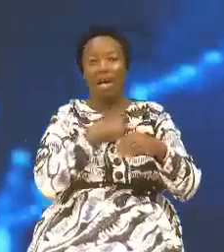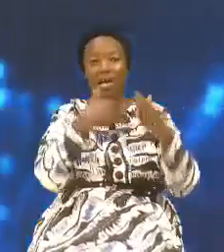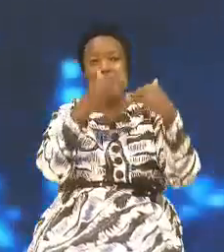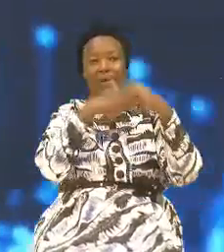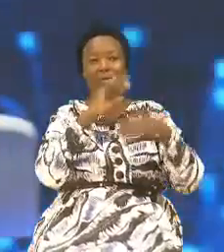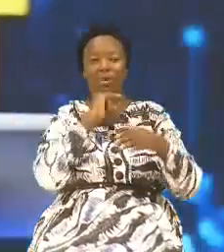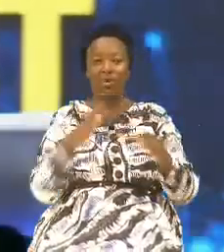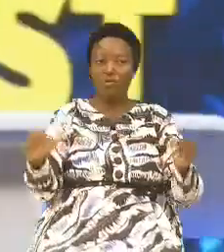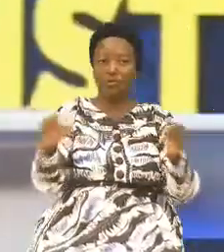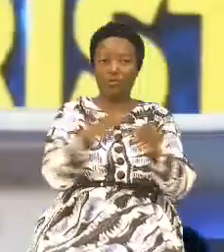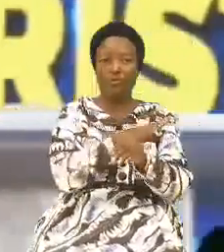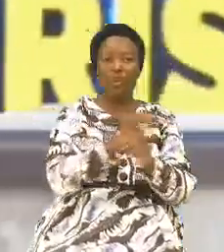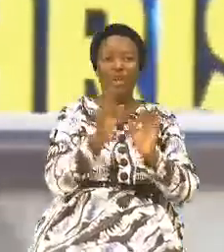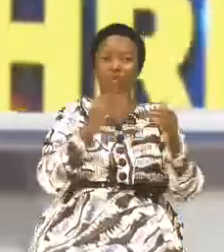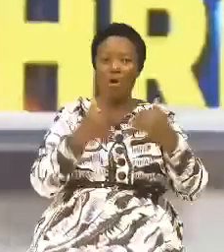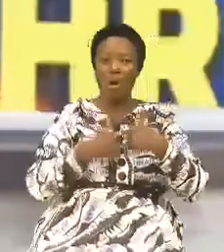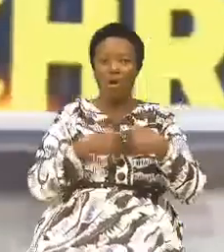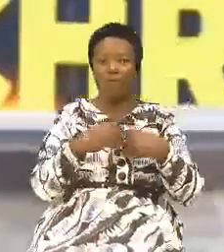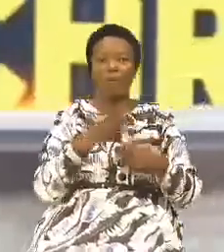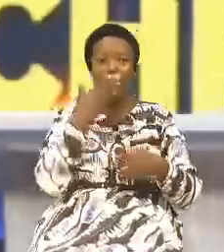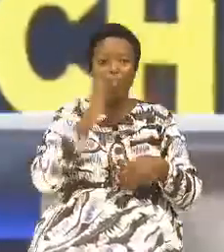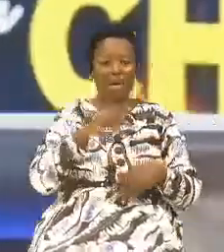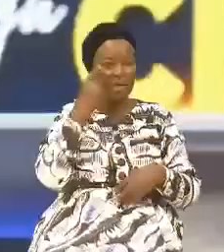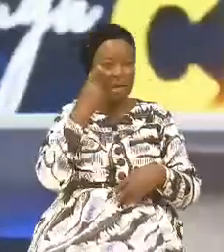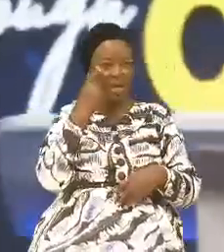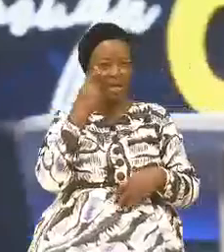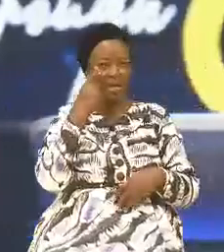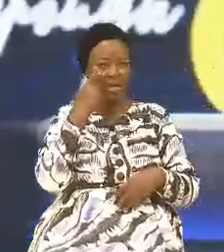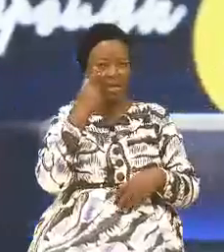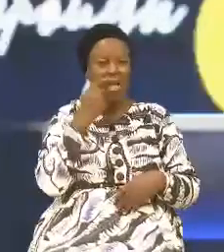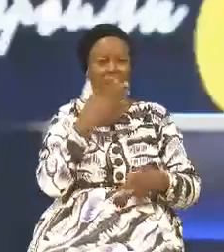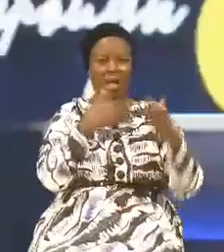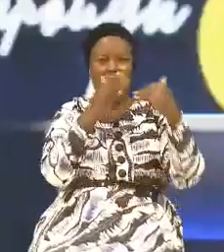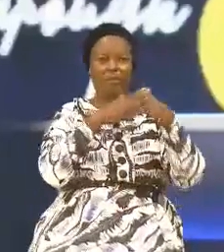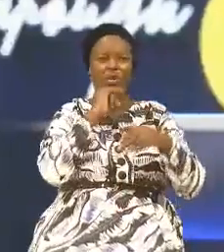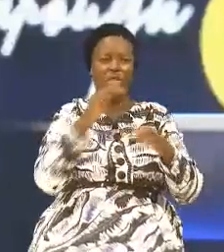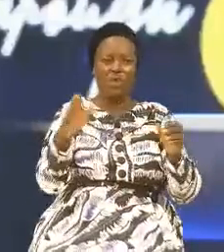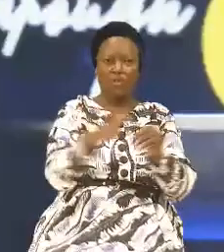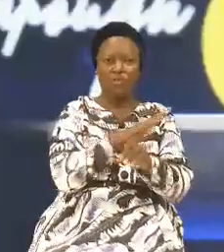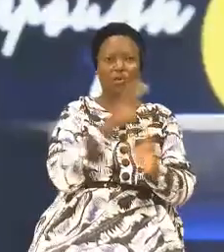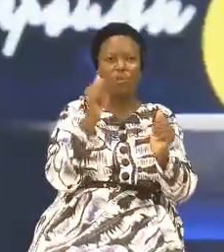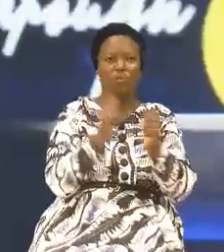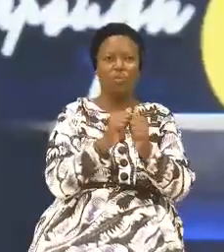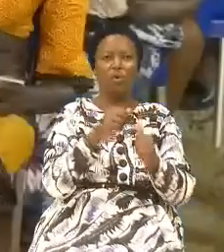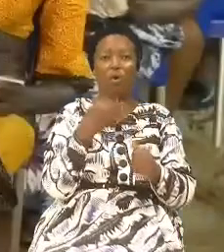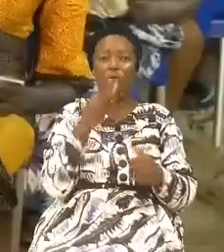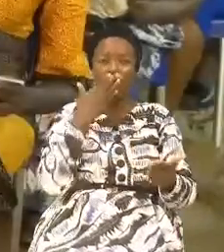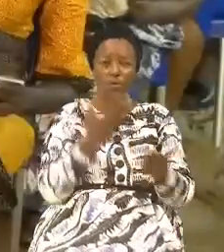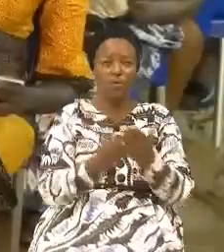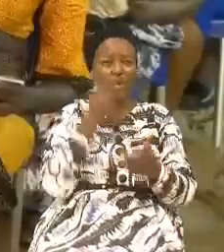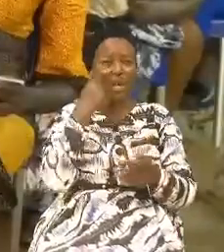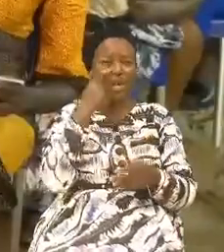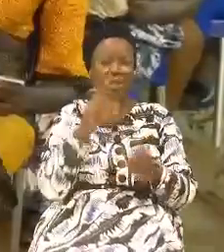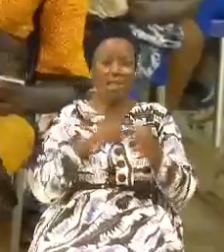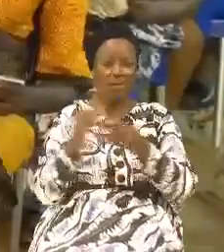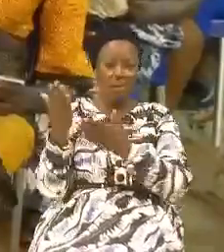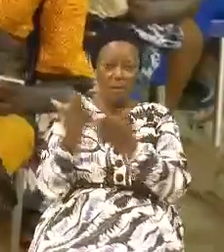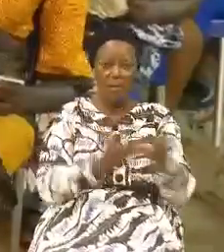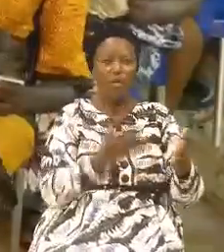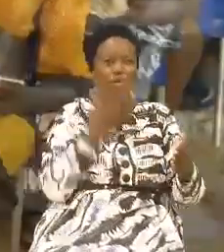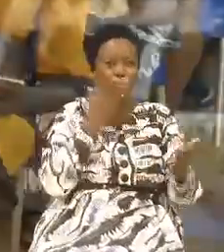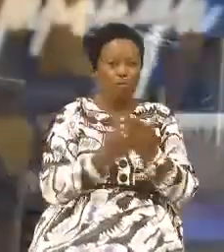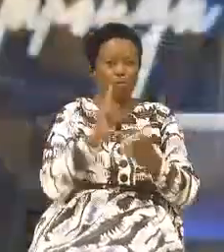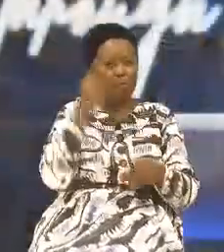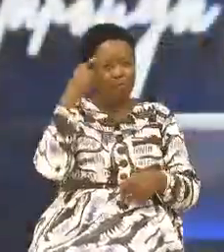eyes, heaven is full of good eyes to drop right there. If you have bad ears and